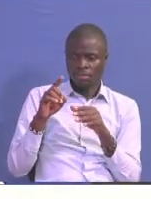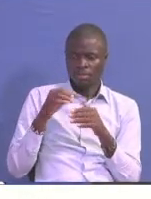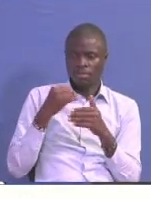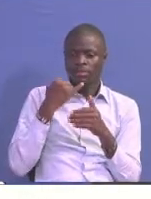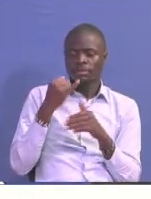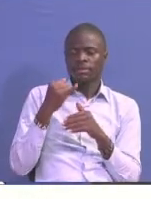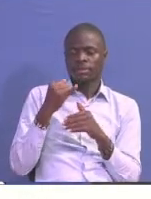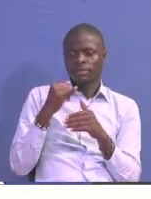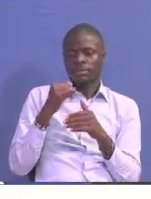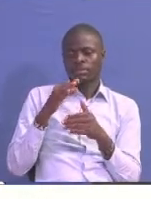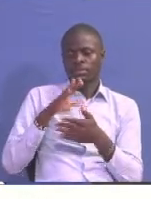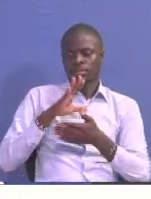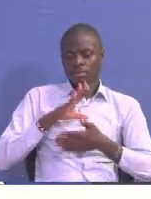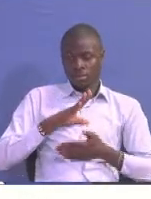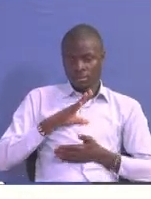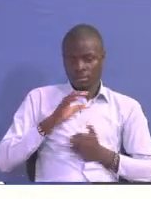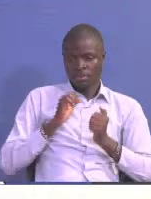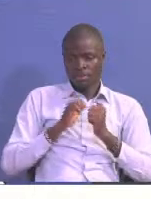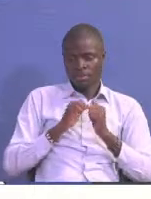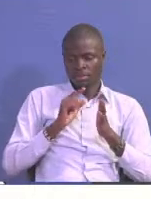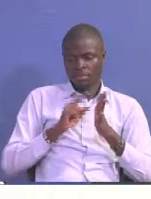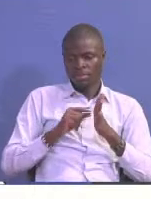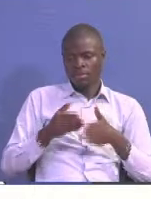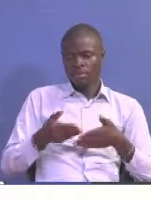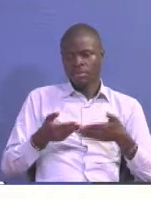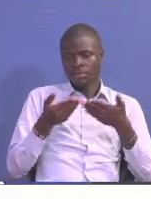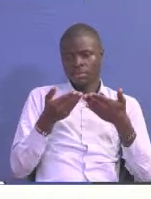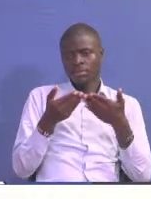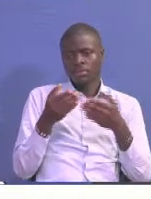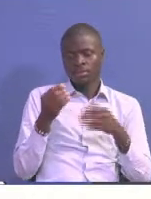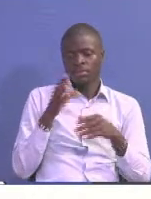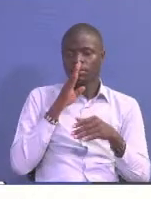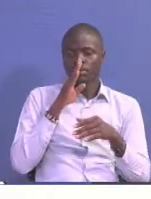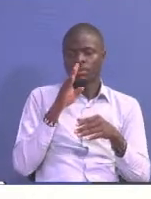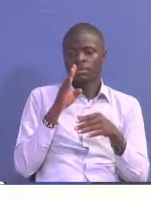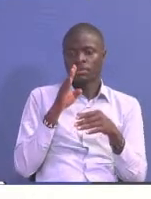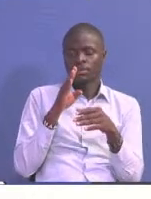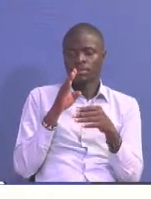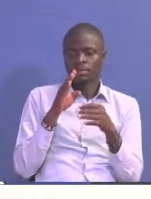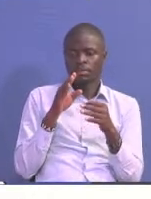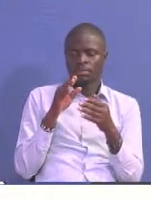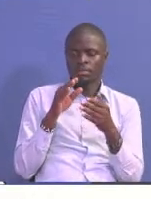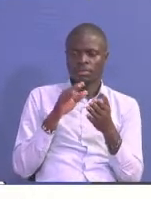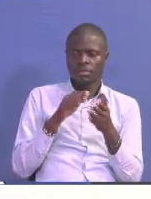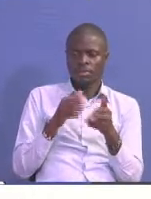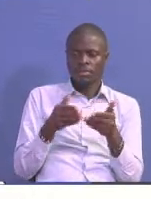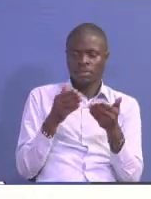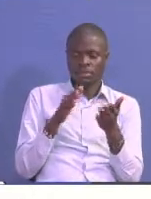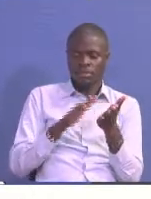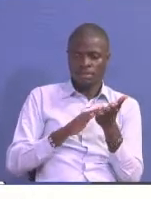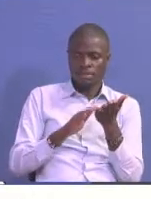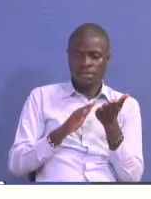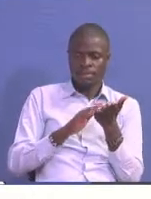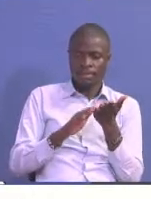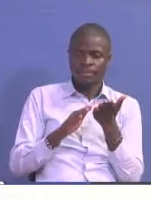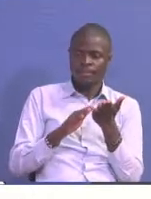convinced of what we are proposing, we should be put in a clear